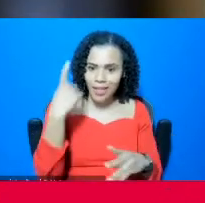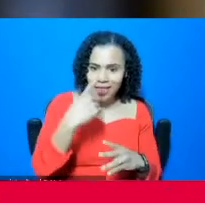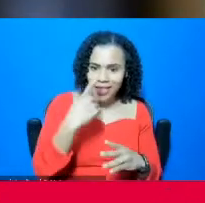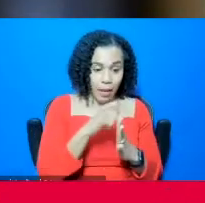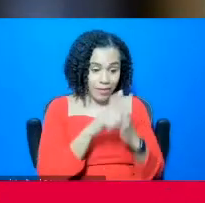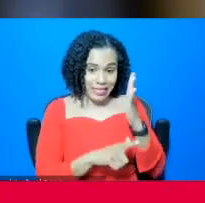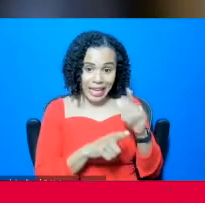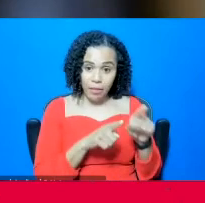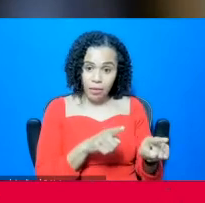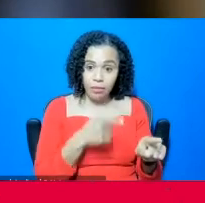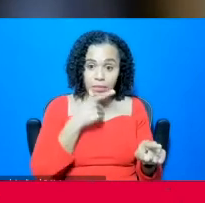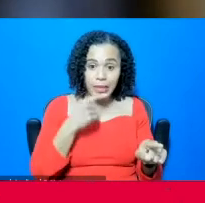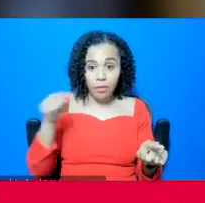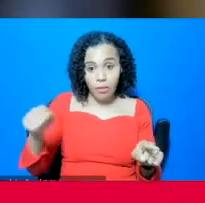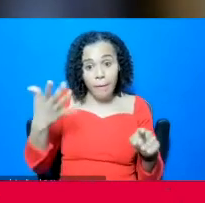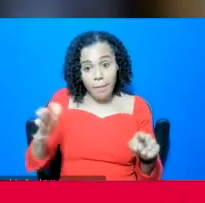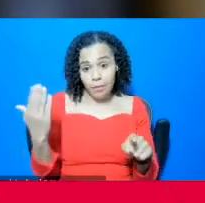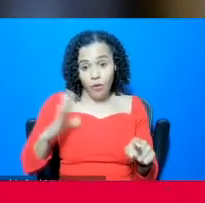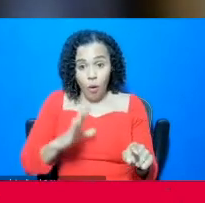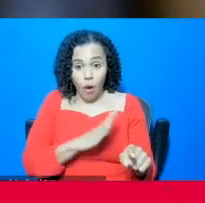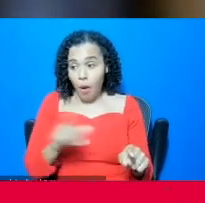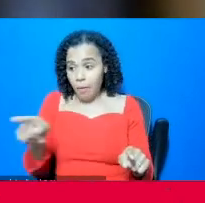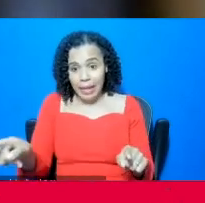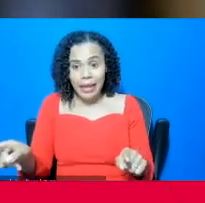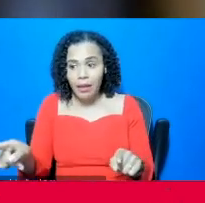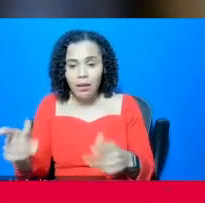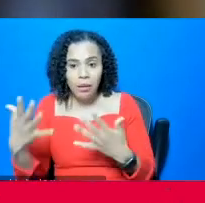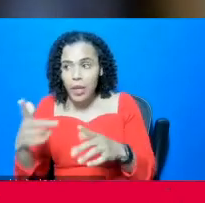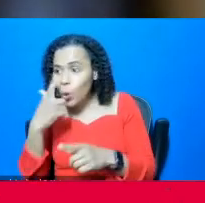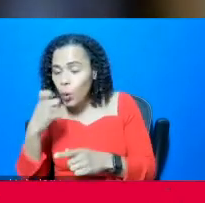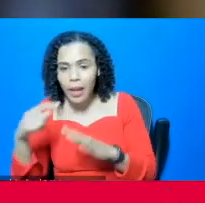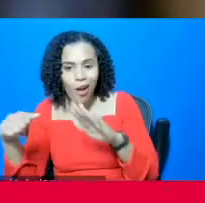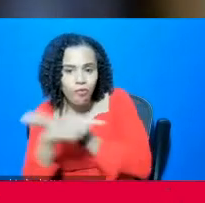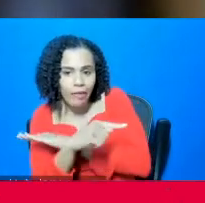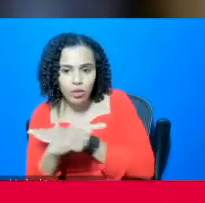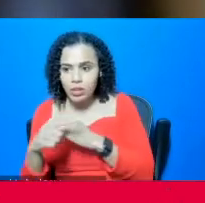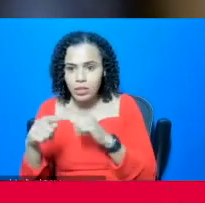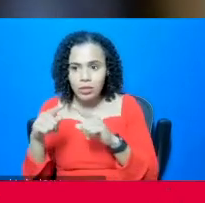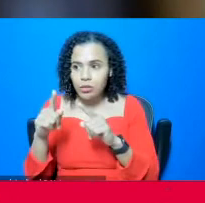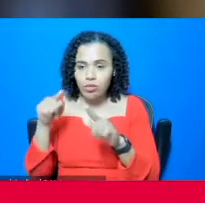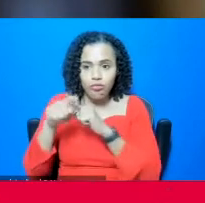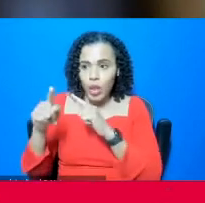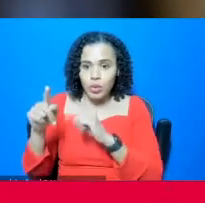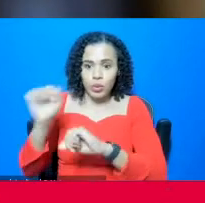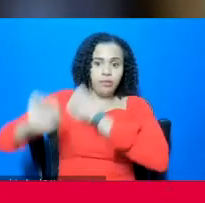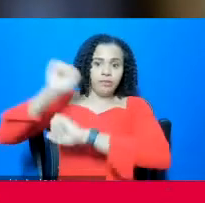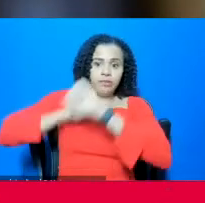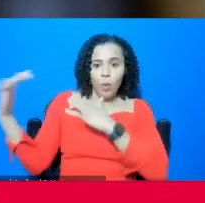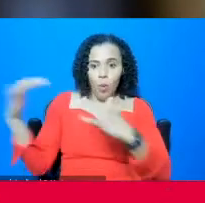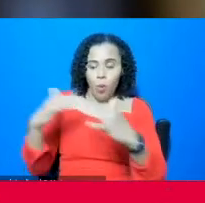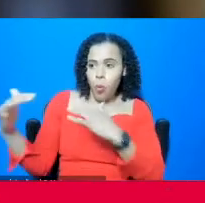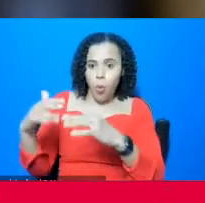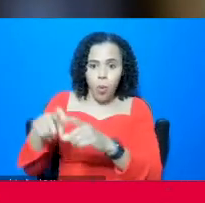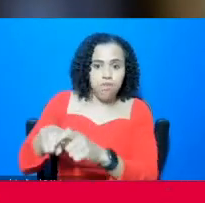from the impacts that they've caused. So whether that is refugees and asylum seekers trying to escape the wars that's being